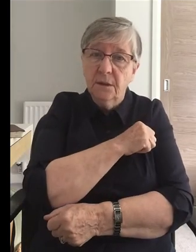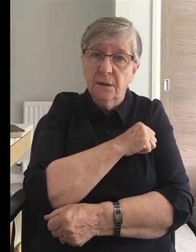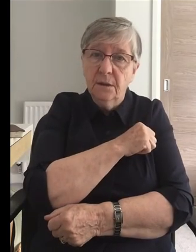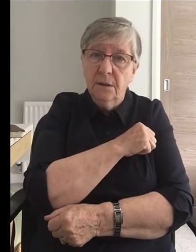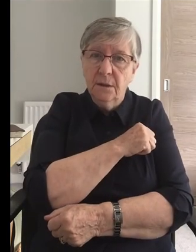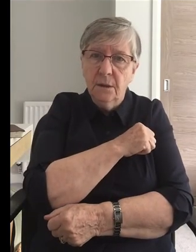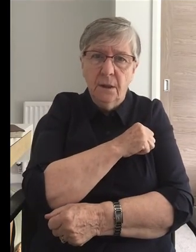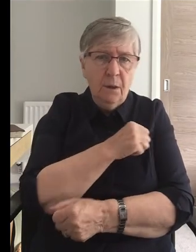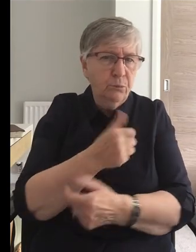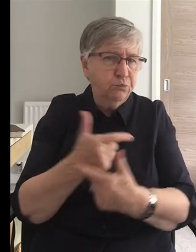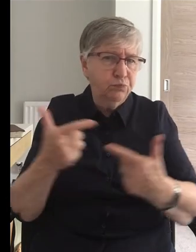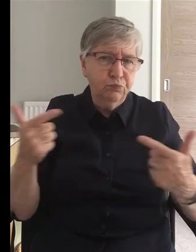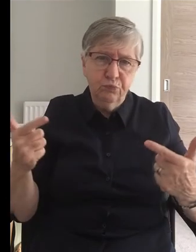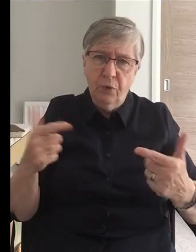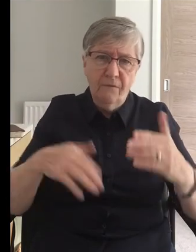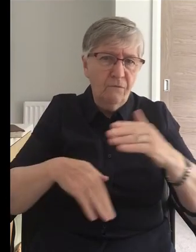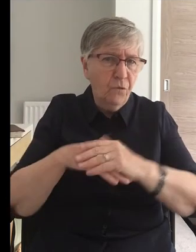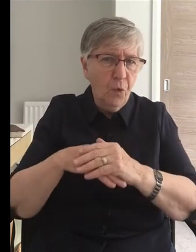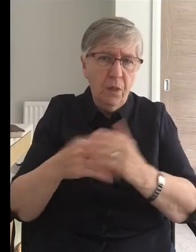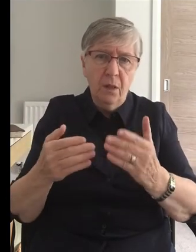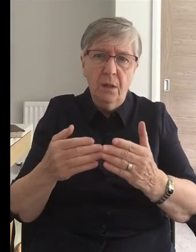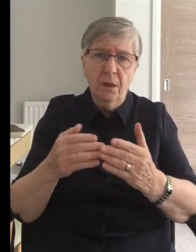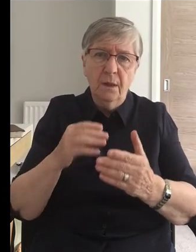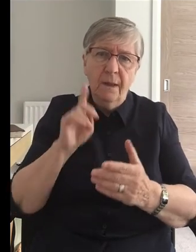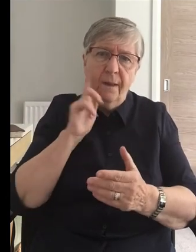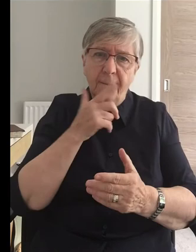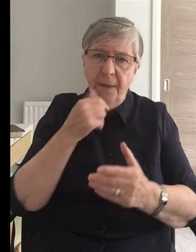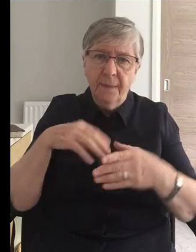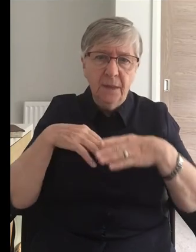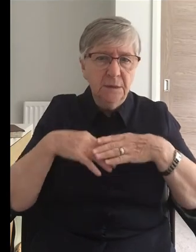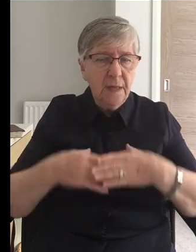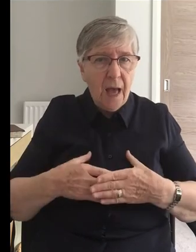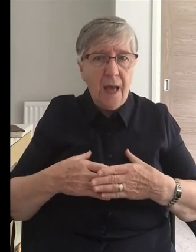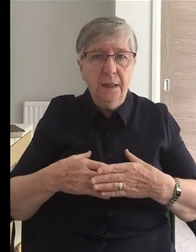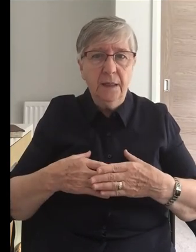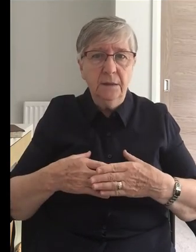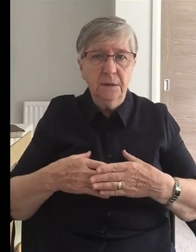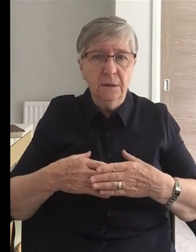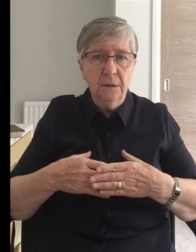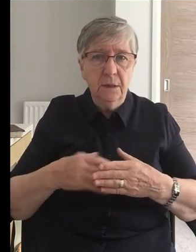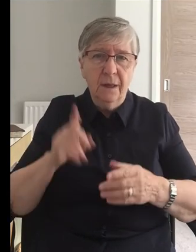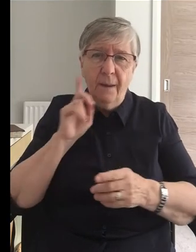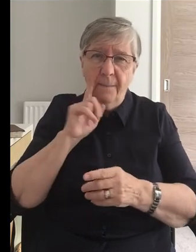overstretched, tired staff, terribly ill people,